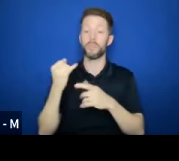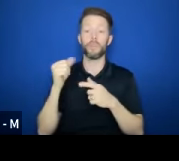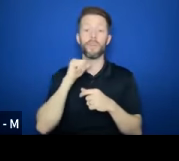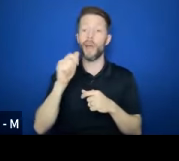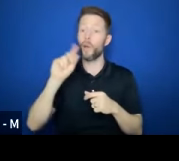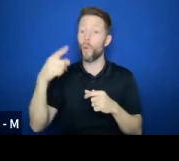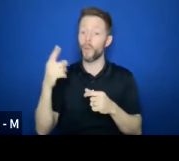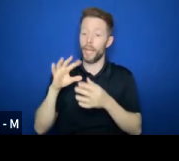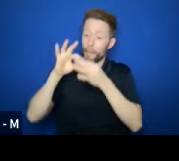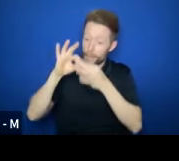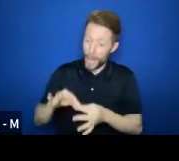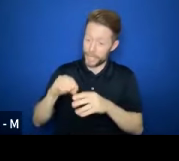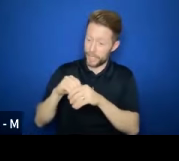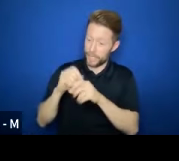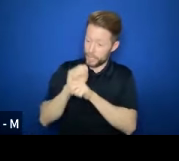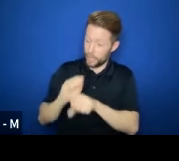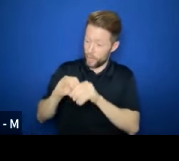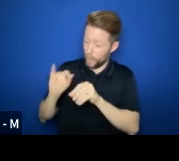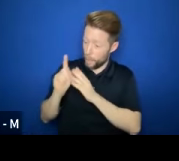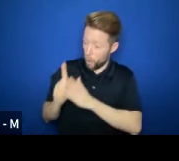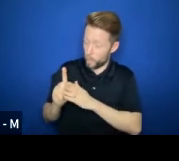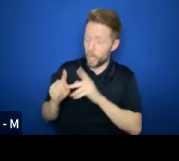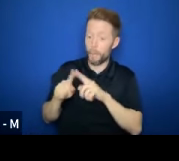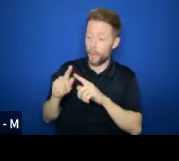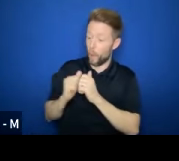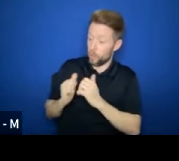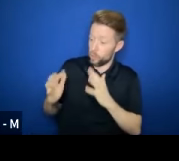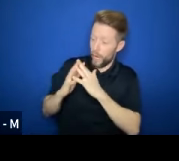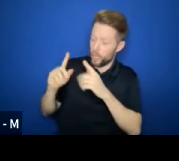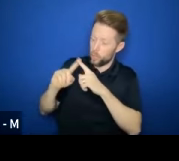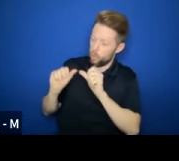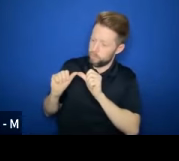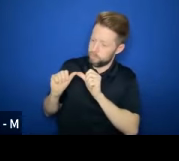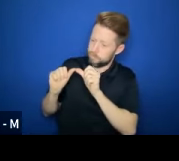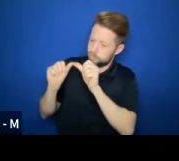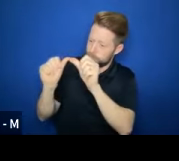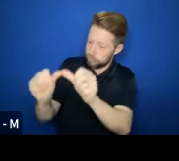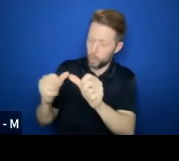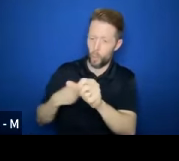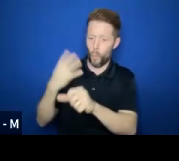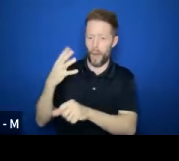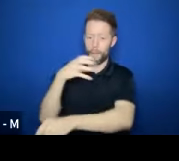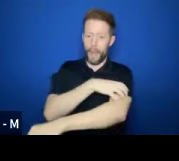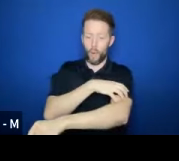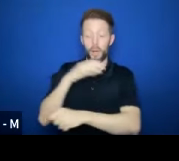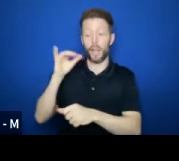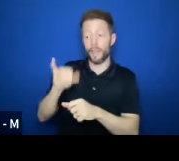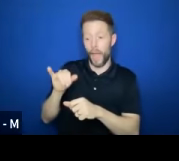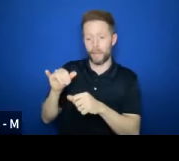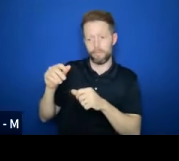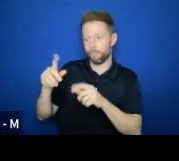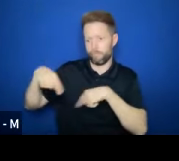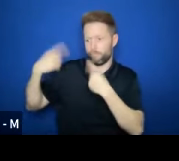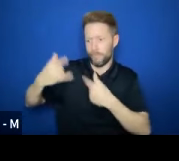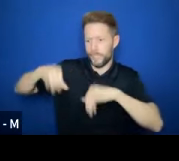based inside of slavery in that moment, but were created to maintain white power and continue to do so because of the long, long histories of